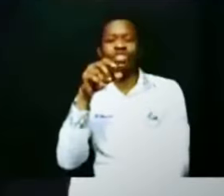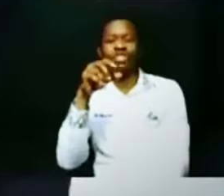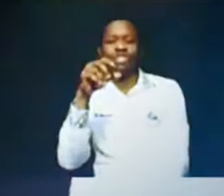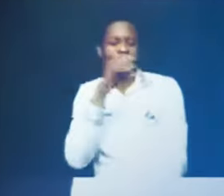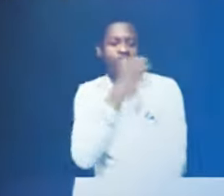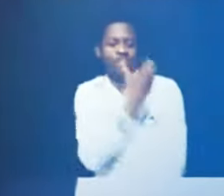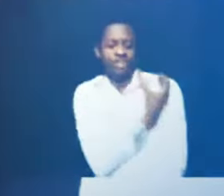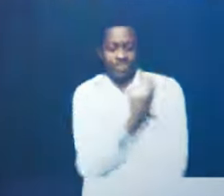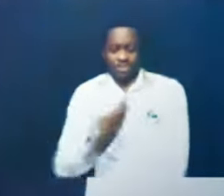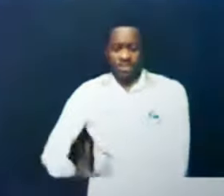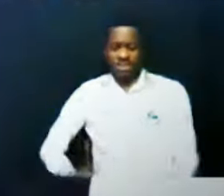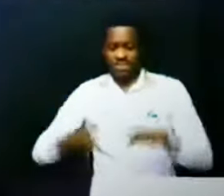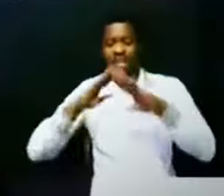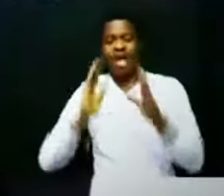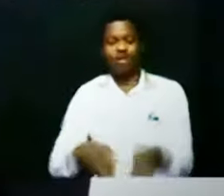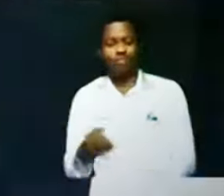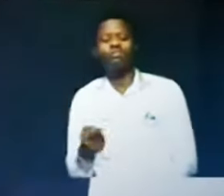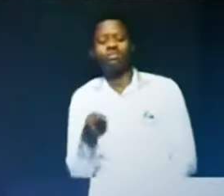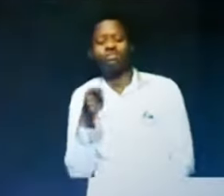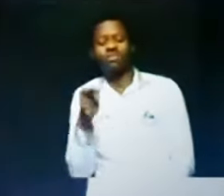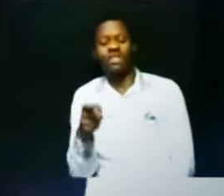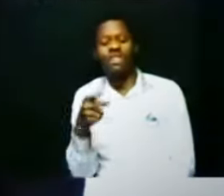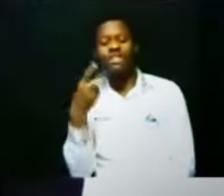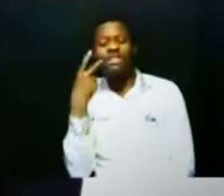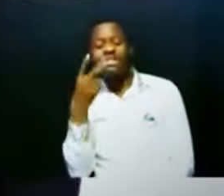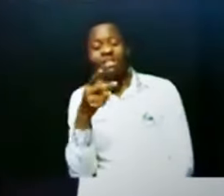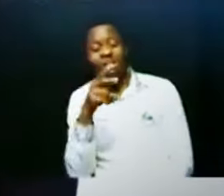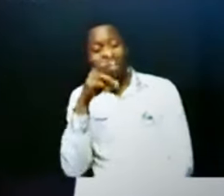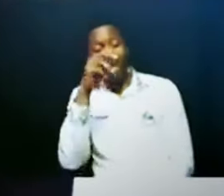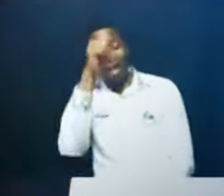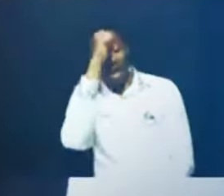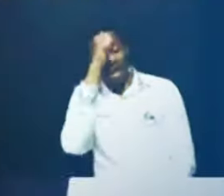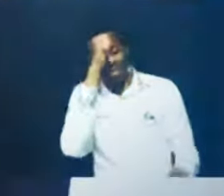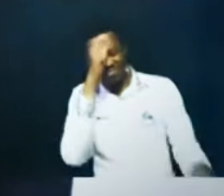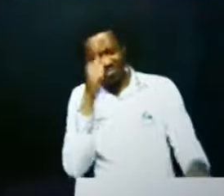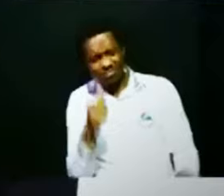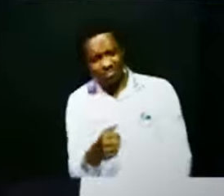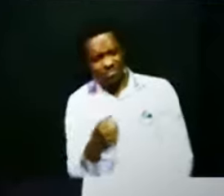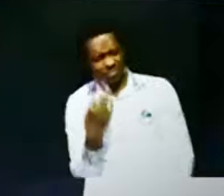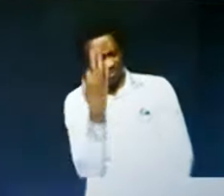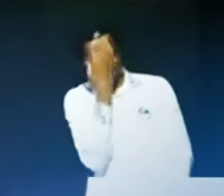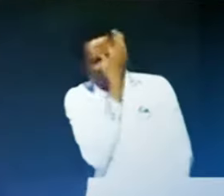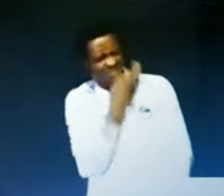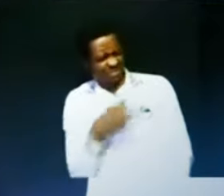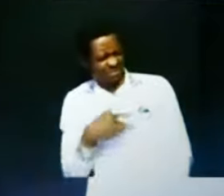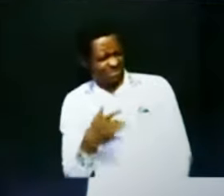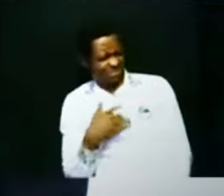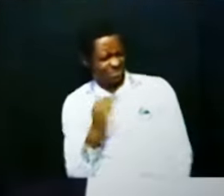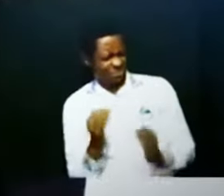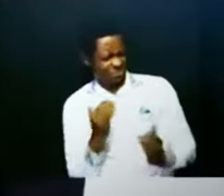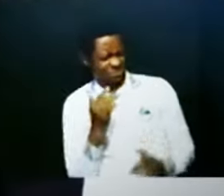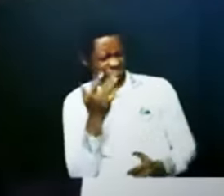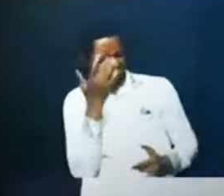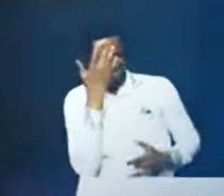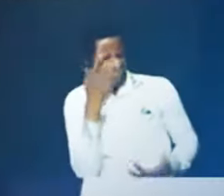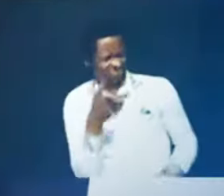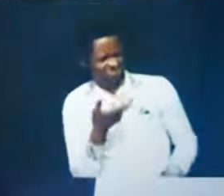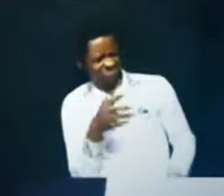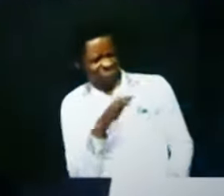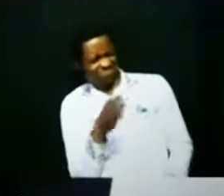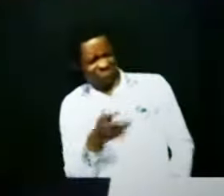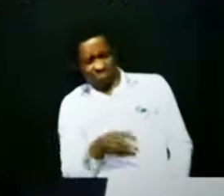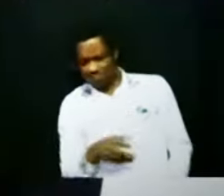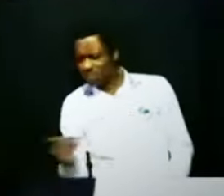the king's big son Amnon not looking too well. And Obi Hum said, "Yeah, Amnon, I know say on the apple." So